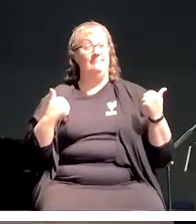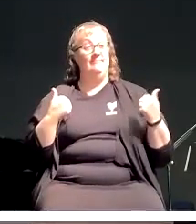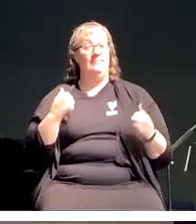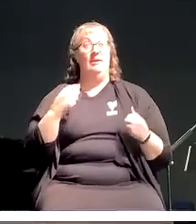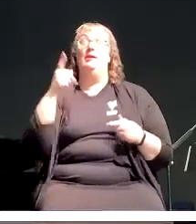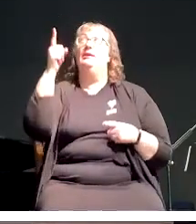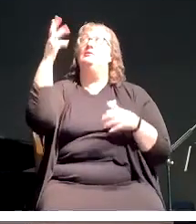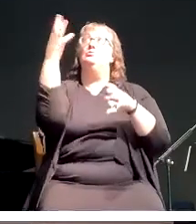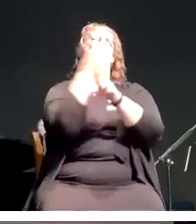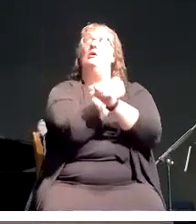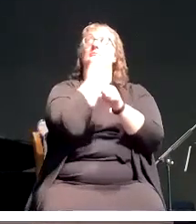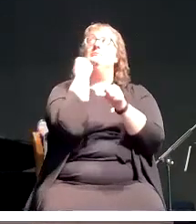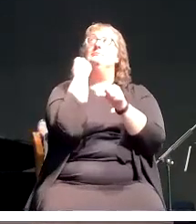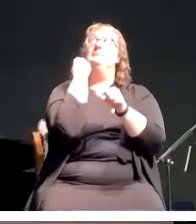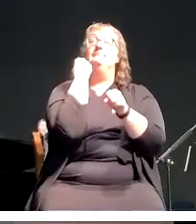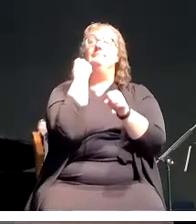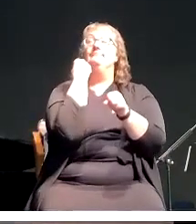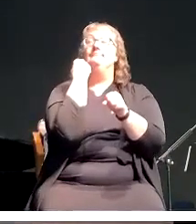one.